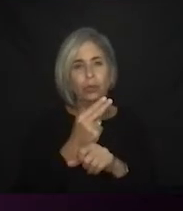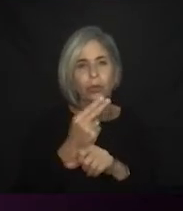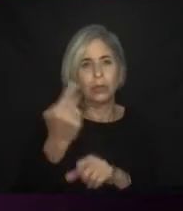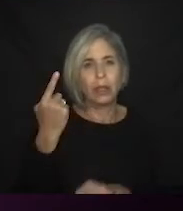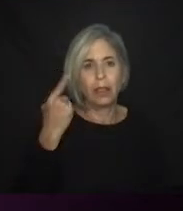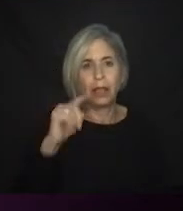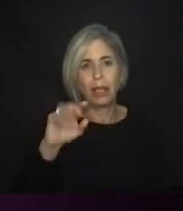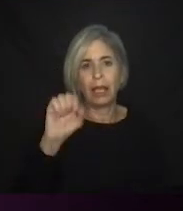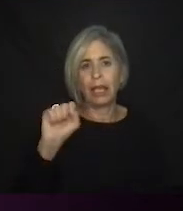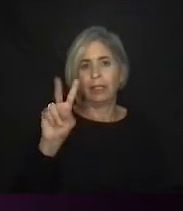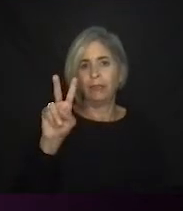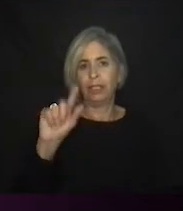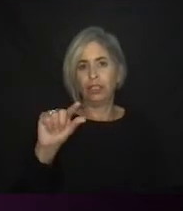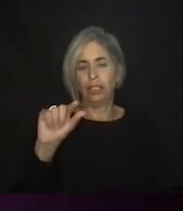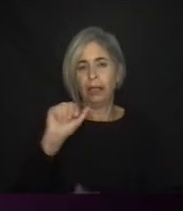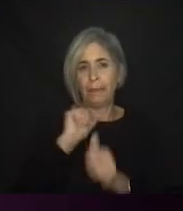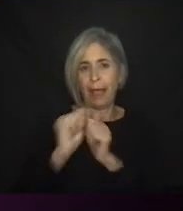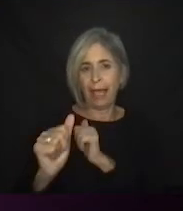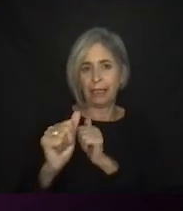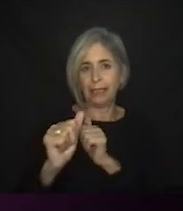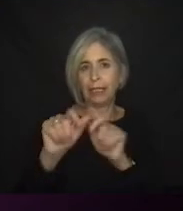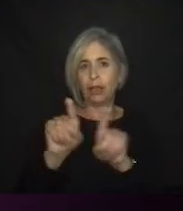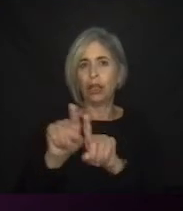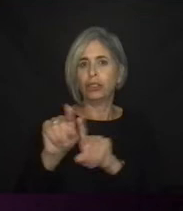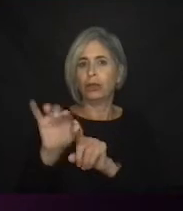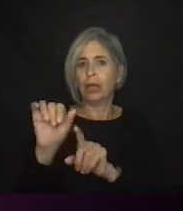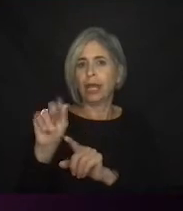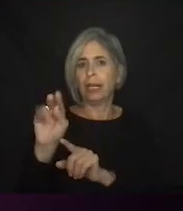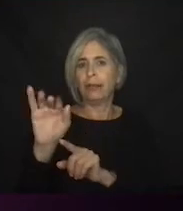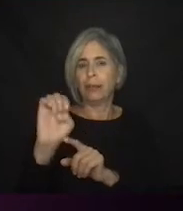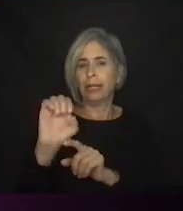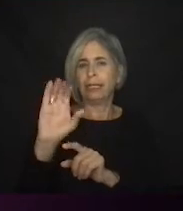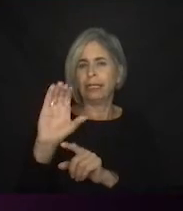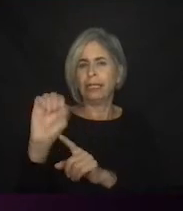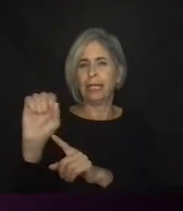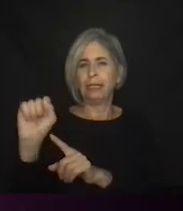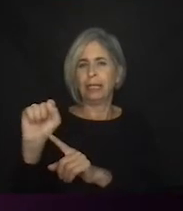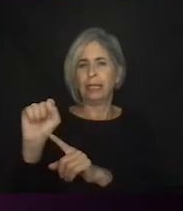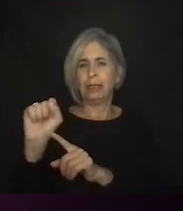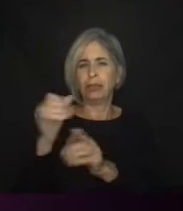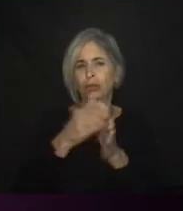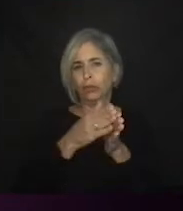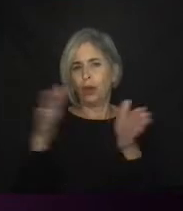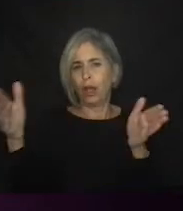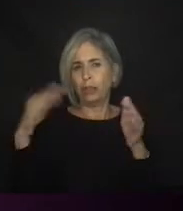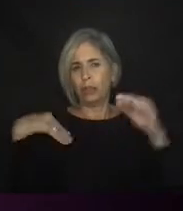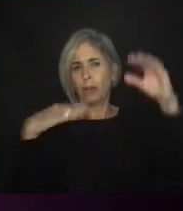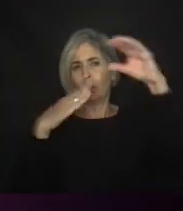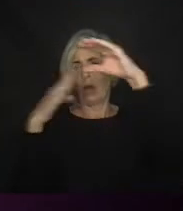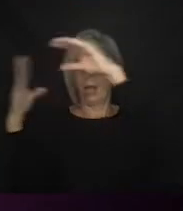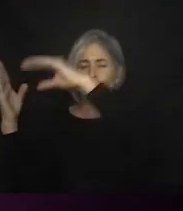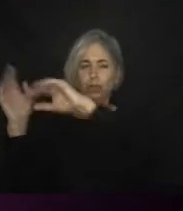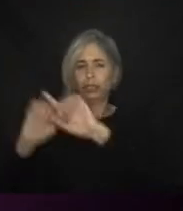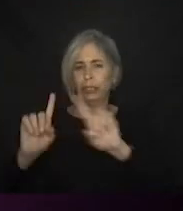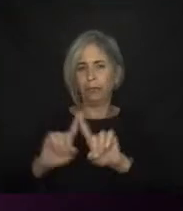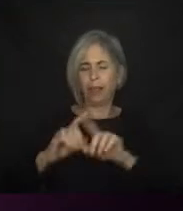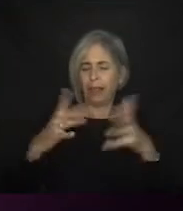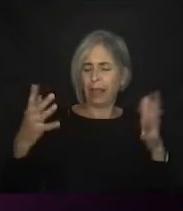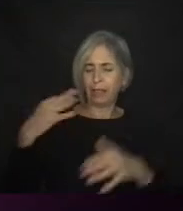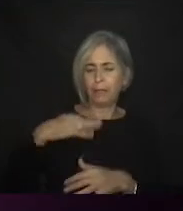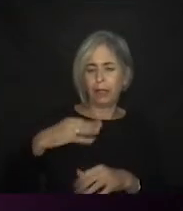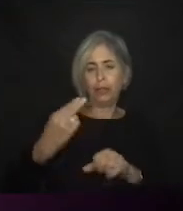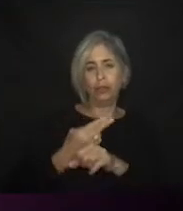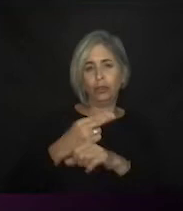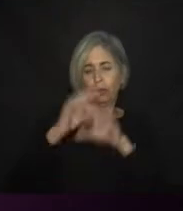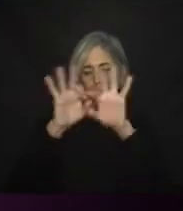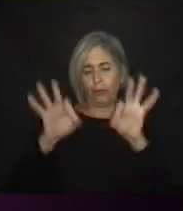paths, and you can animate CSS vars across browsers. So a lot of benefits that you get from